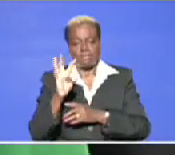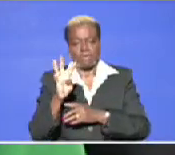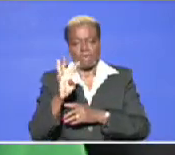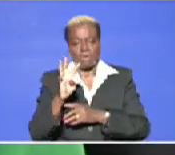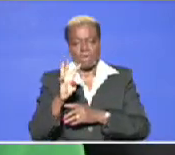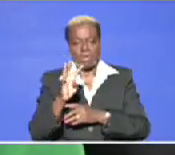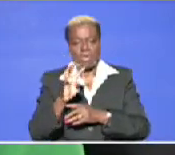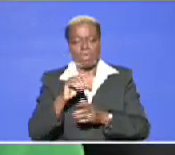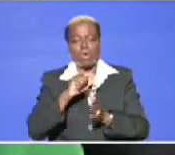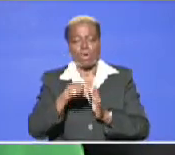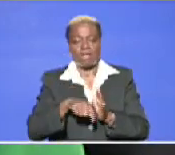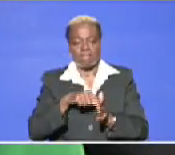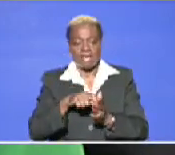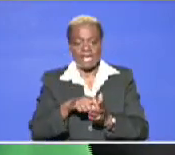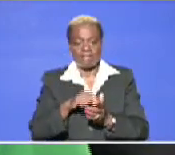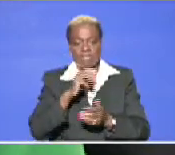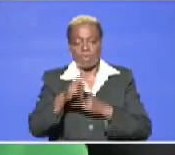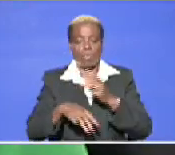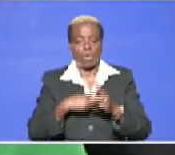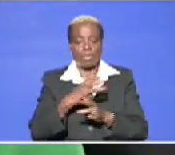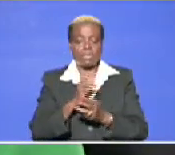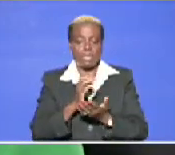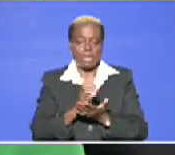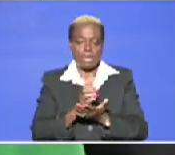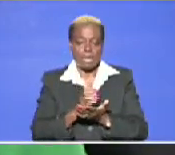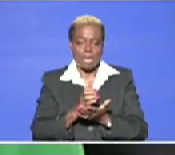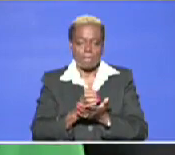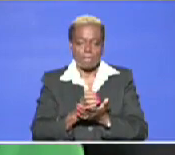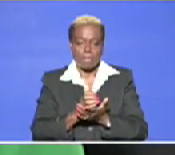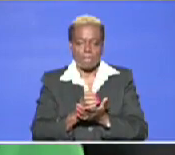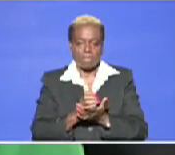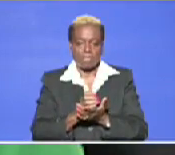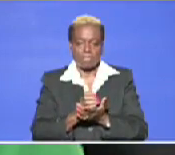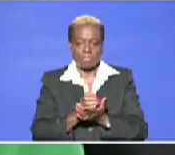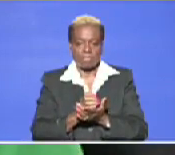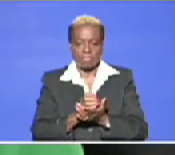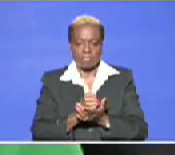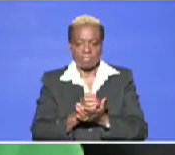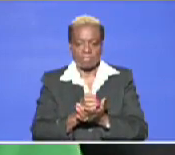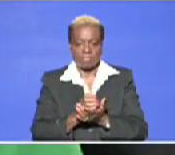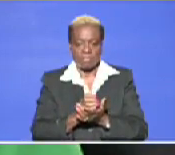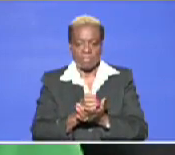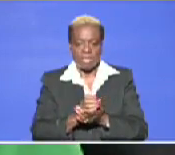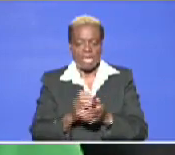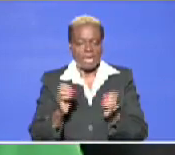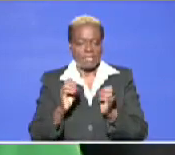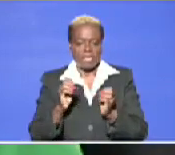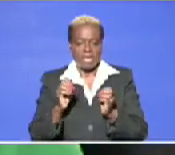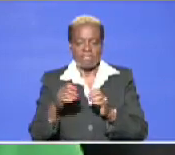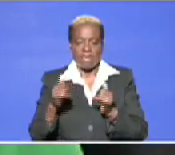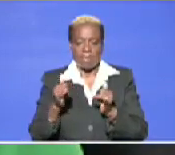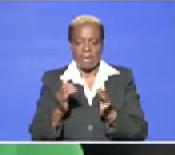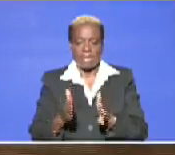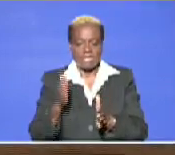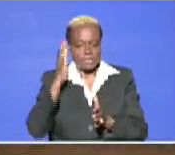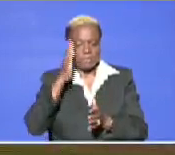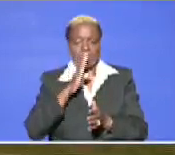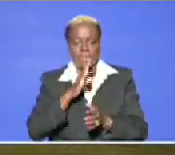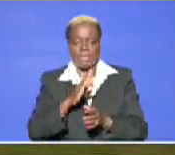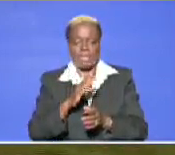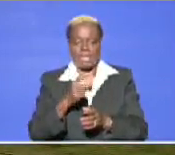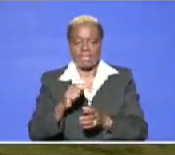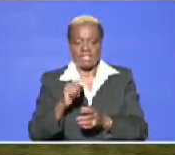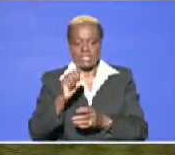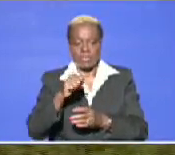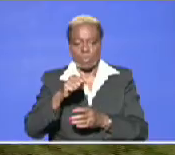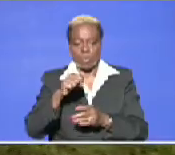the 2026 World Cup, which is our overall goal, 9 of those players will be in the squad, and they could have 60, 70 caps each. Well, it was